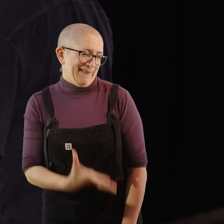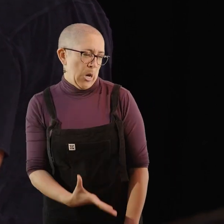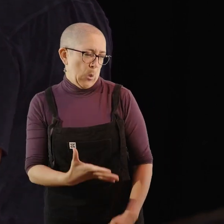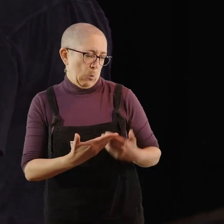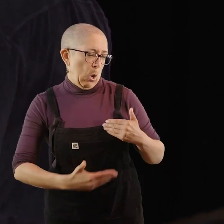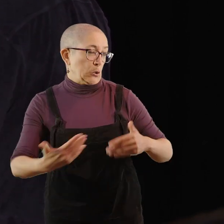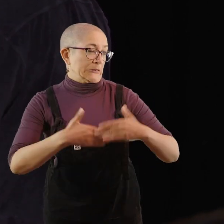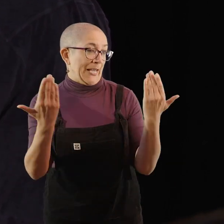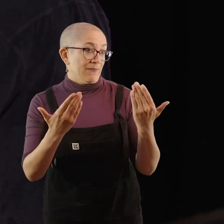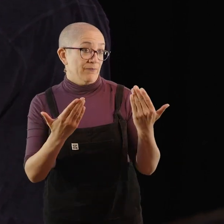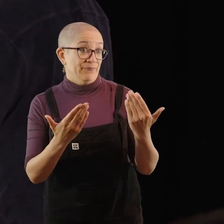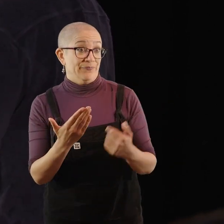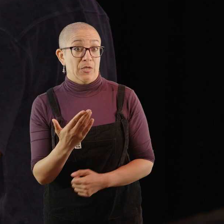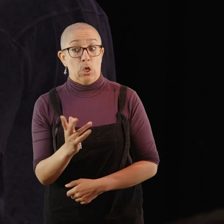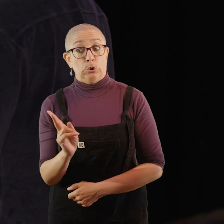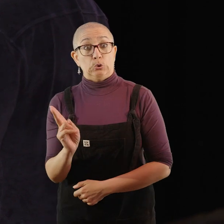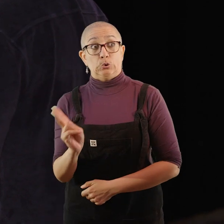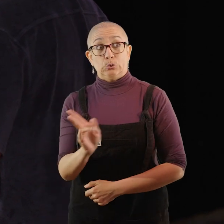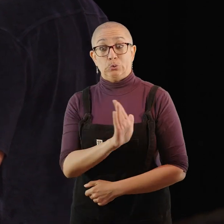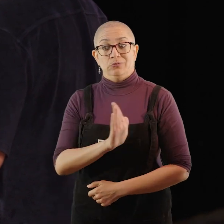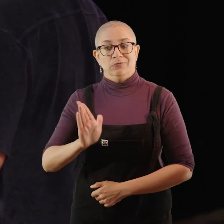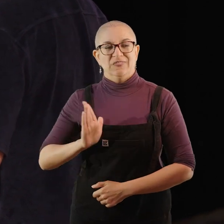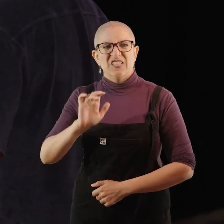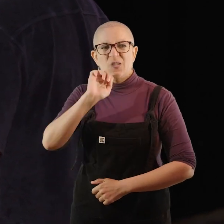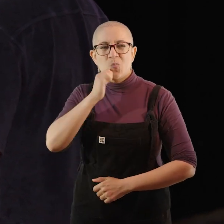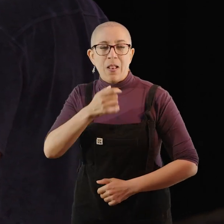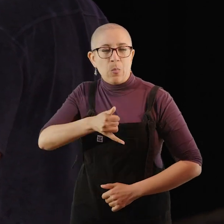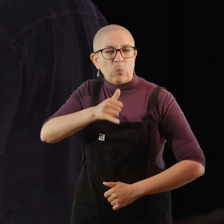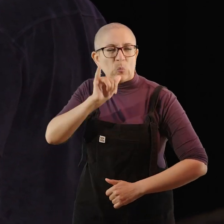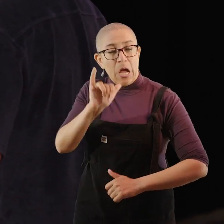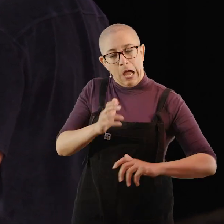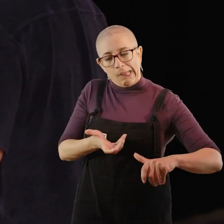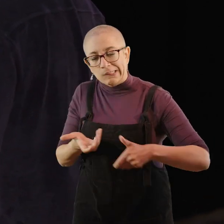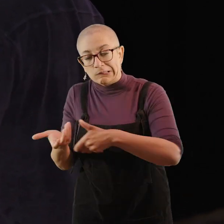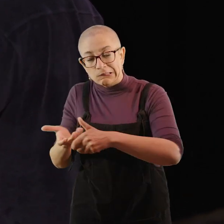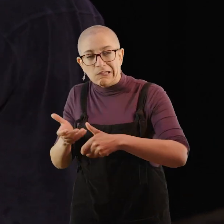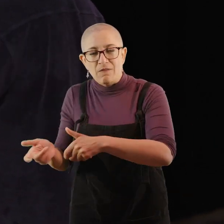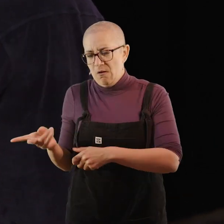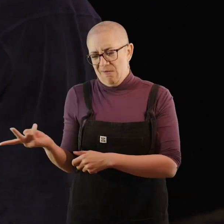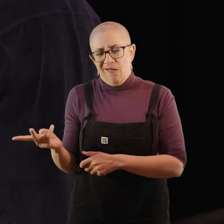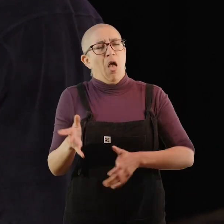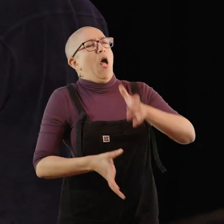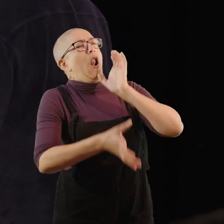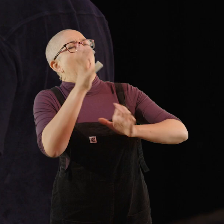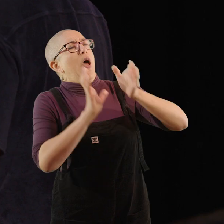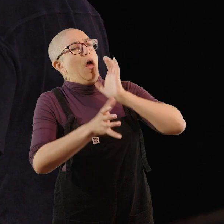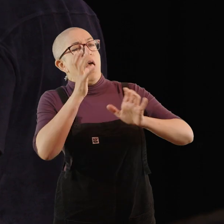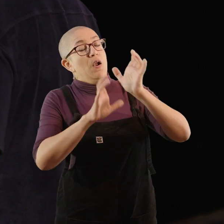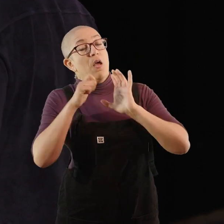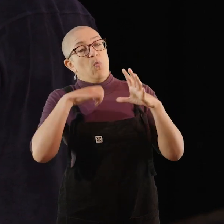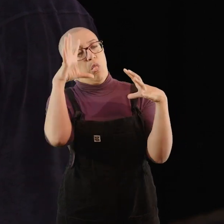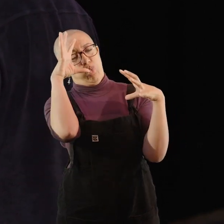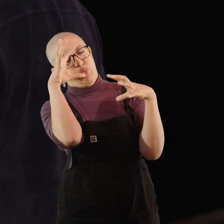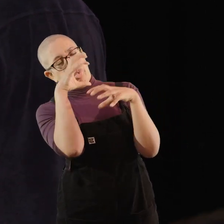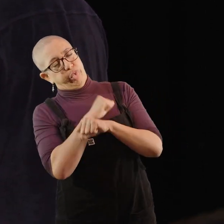two servants will I, with wine and wassail, so convince that memory, the water of the brain shall